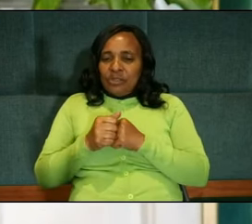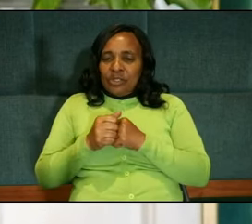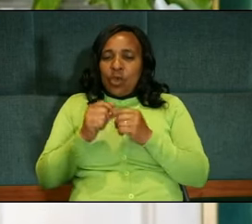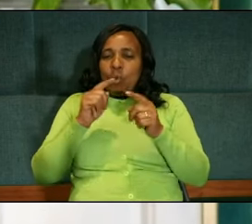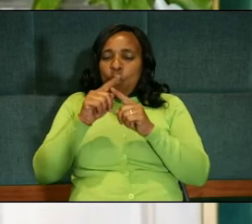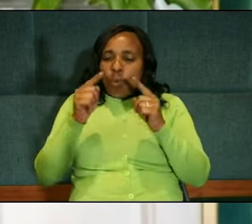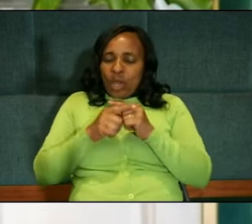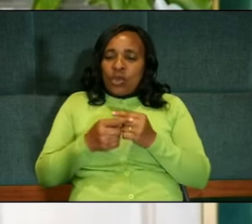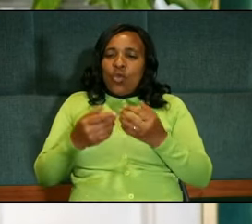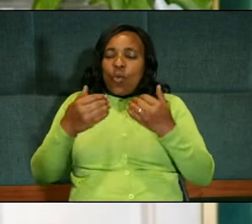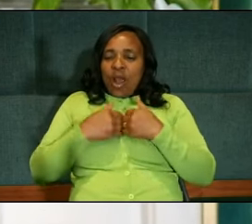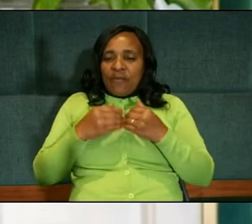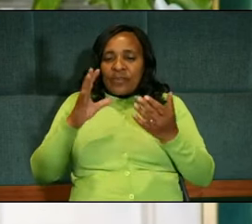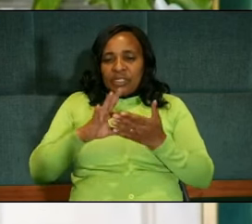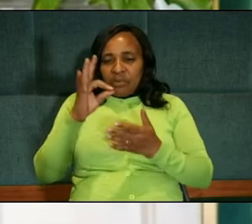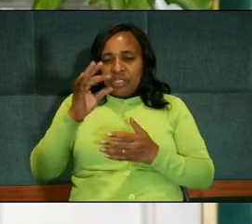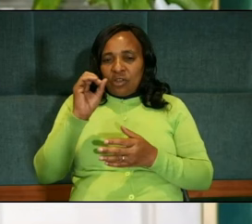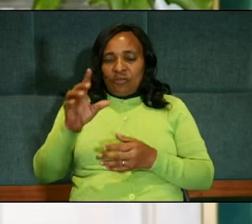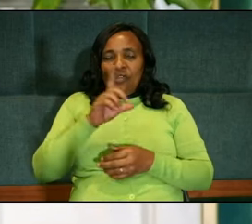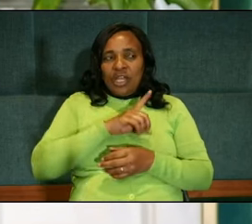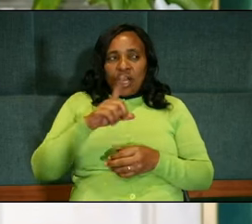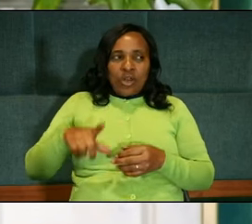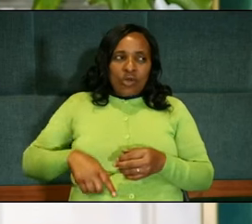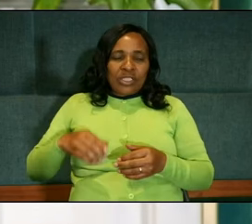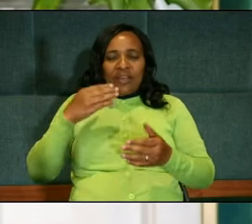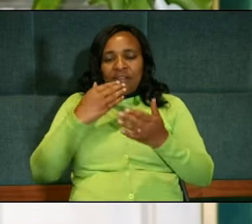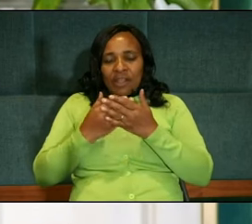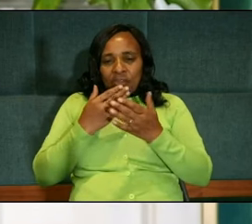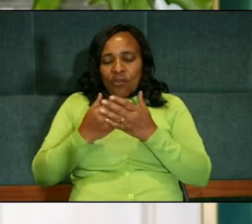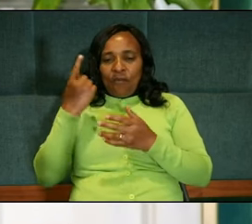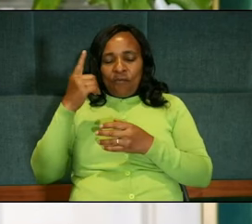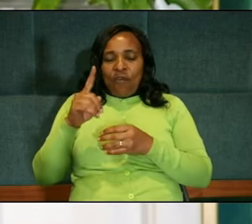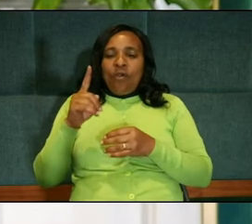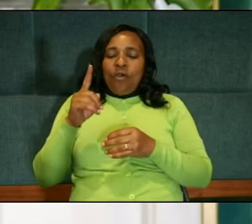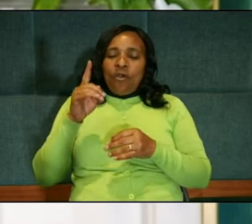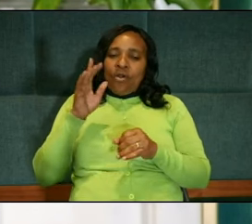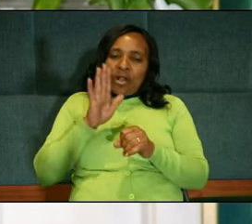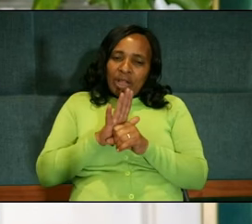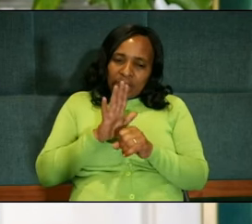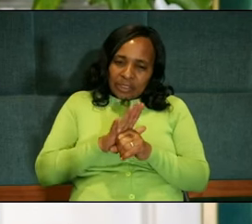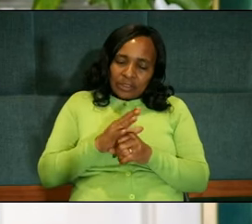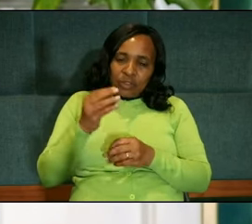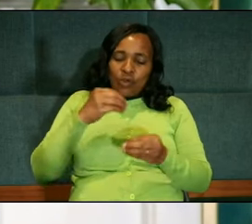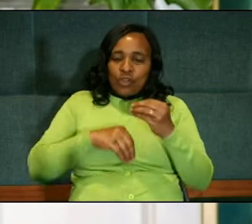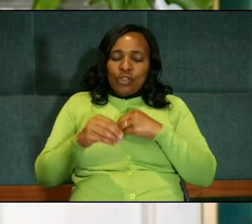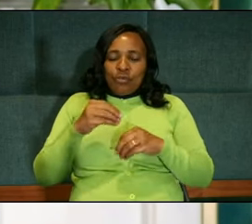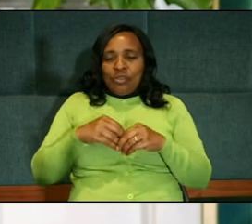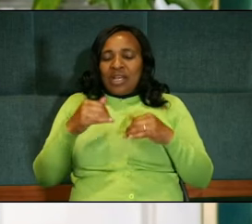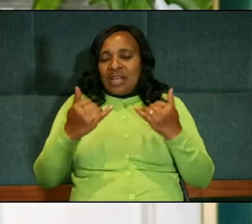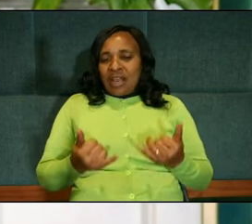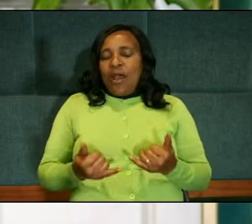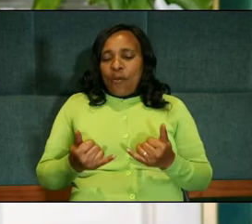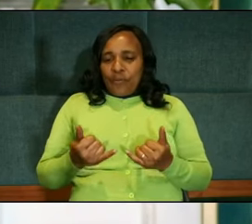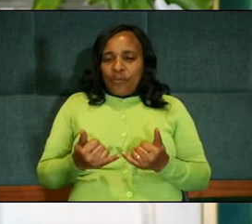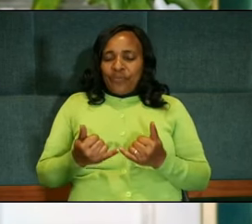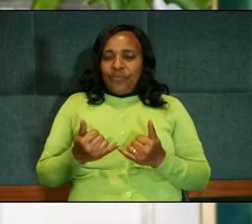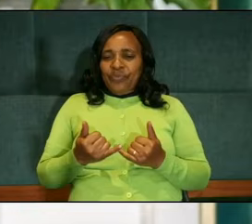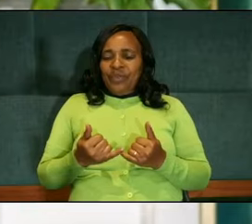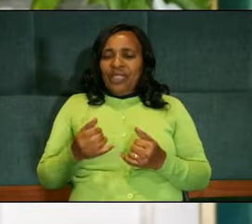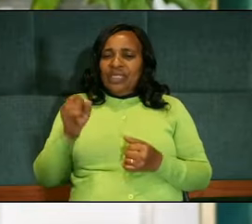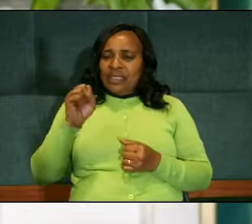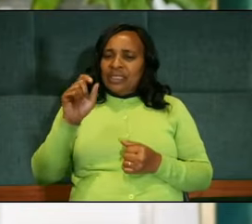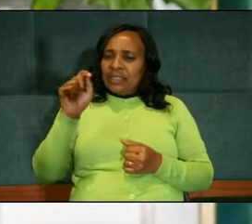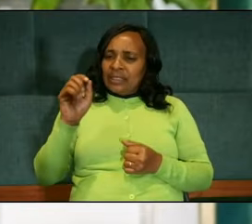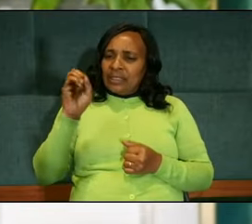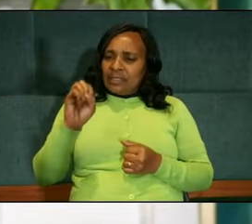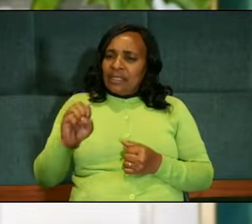spirit of the Lord. Thank you very much for that contribution. Now, Steve, I